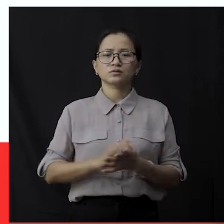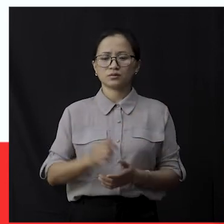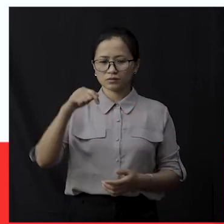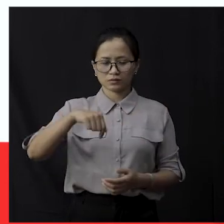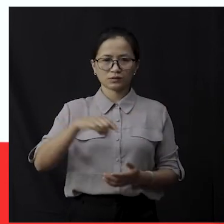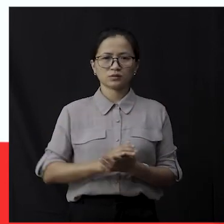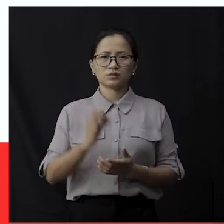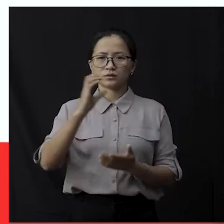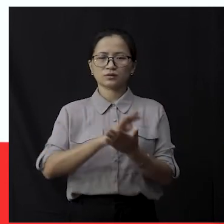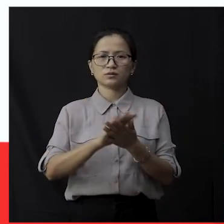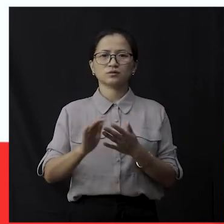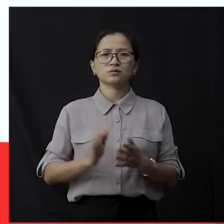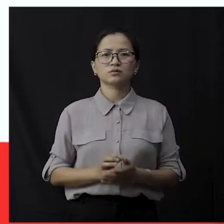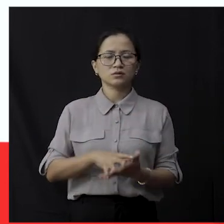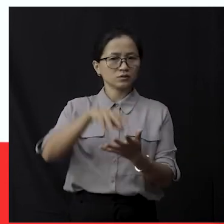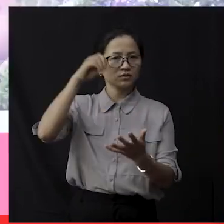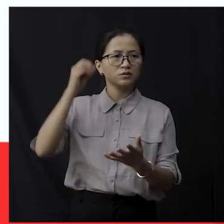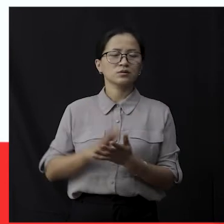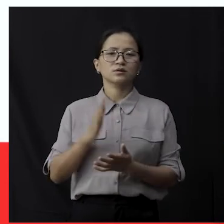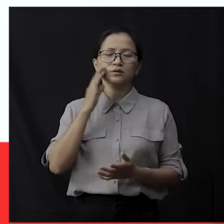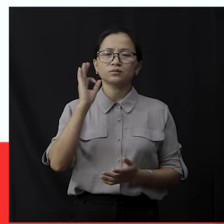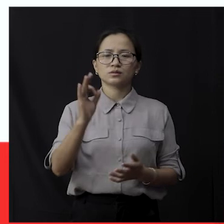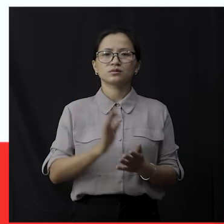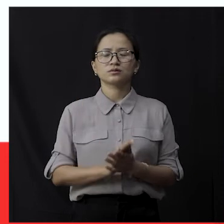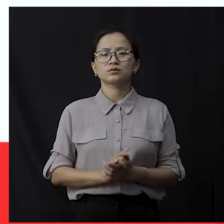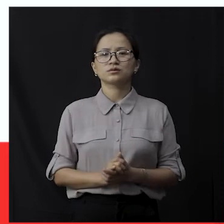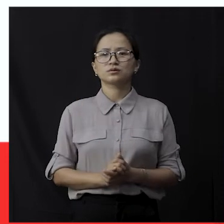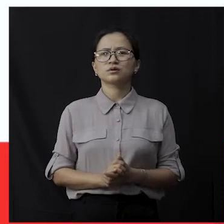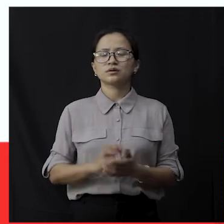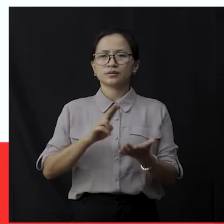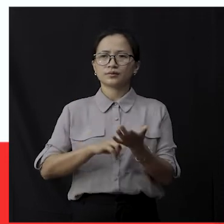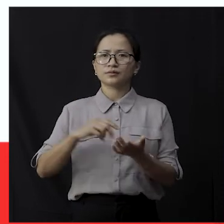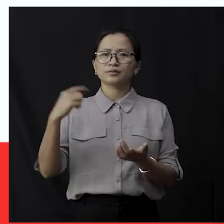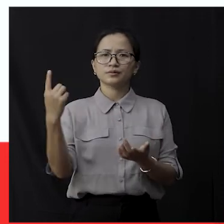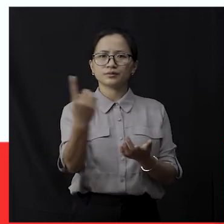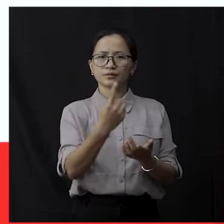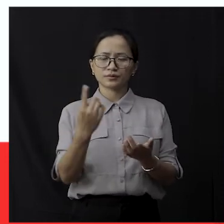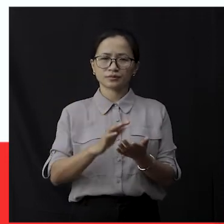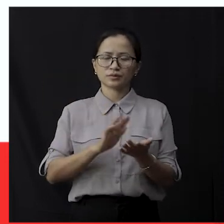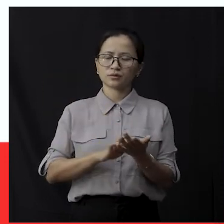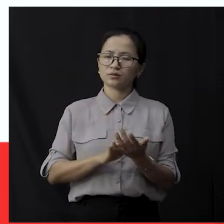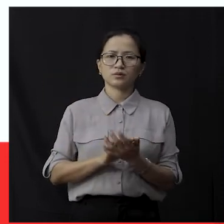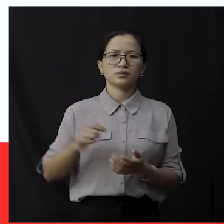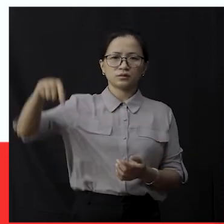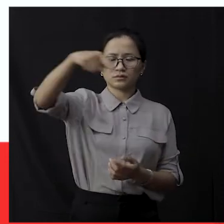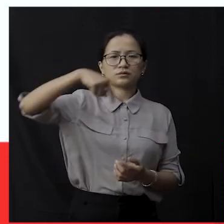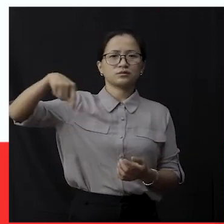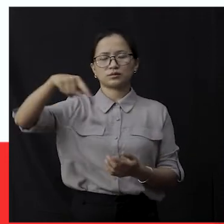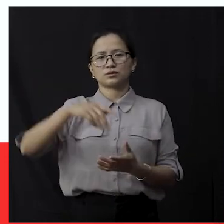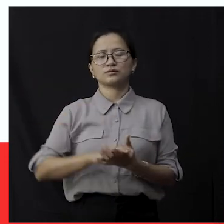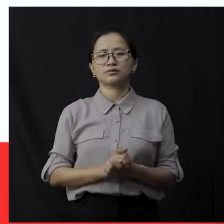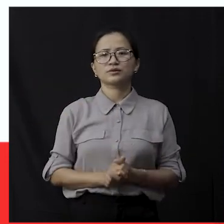from this chapter, we have learned the importance of our natural surroundings,